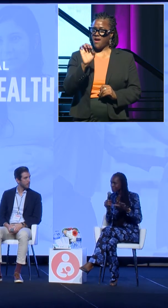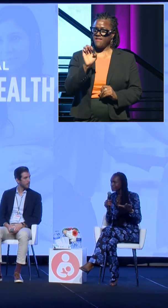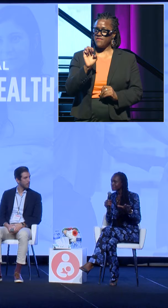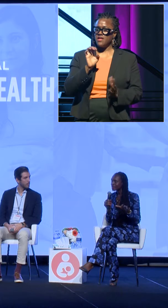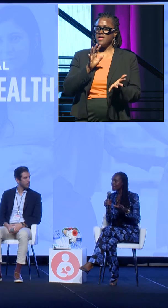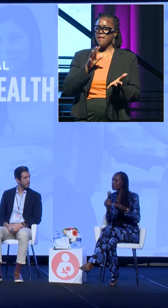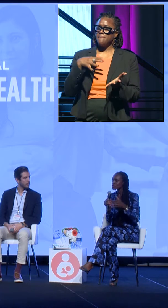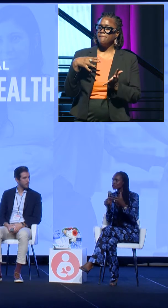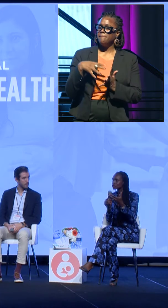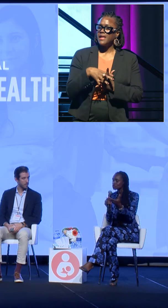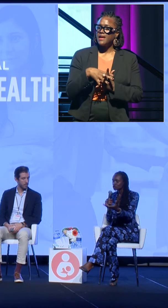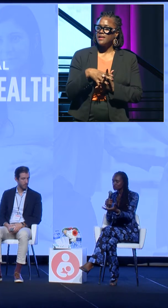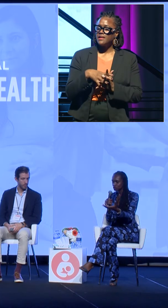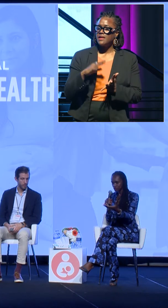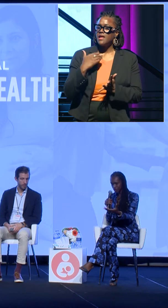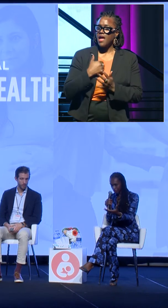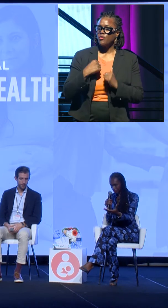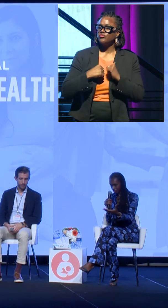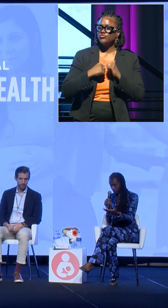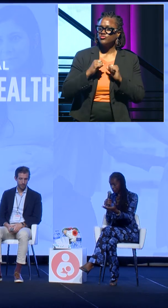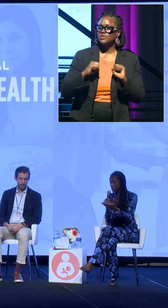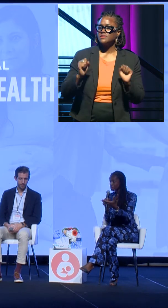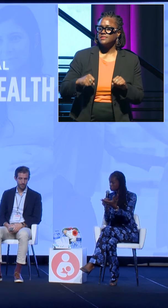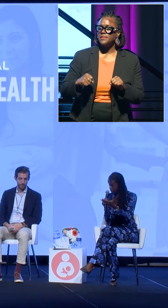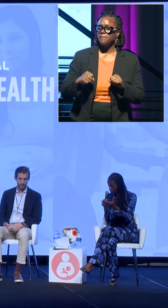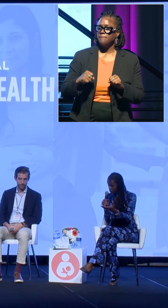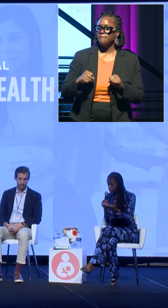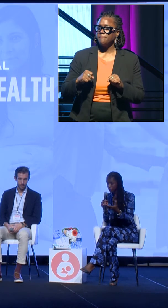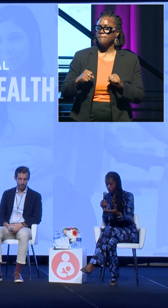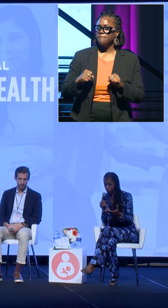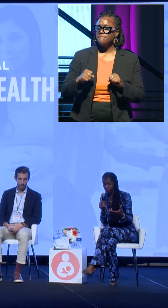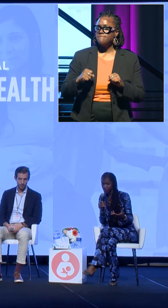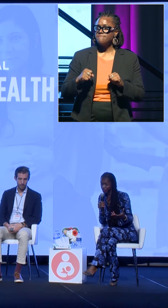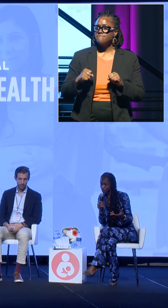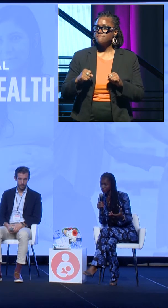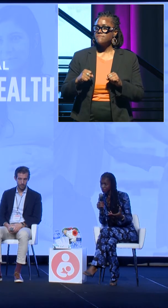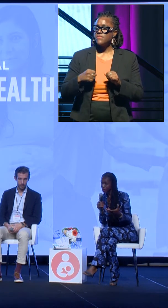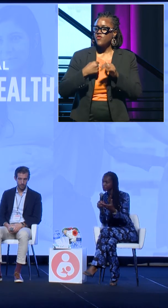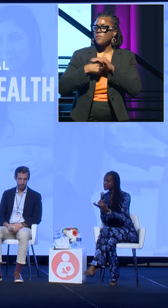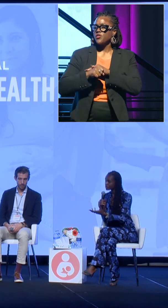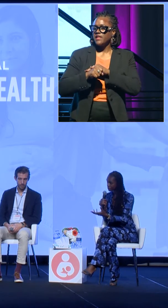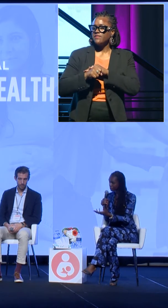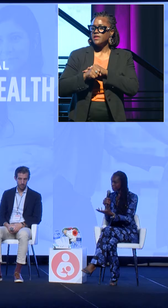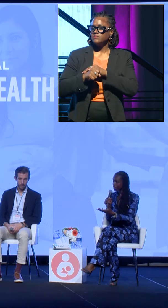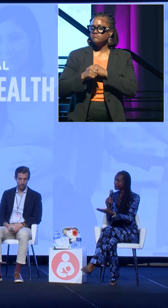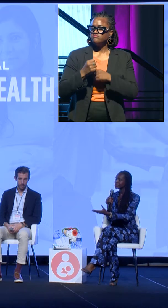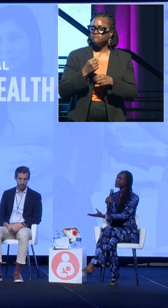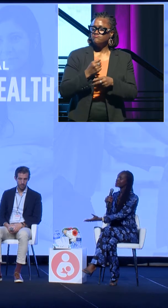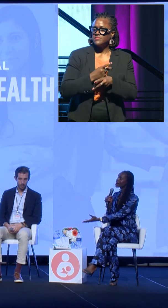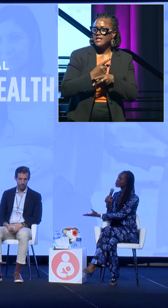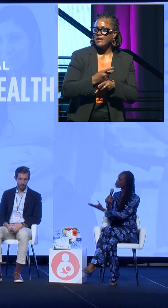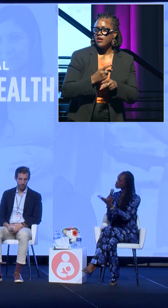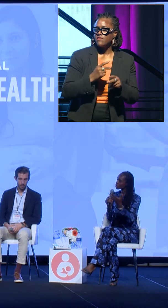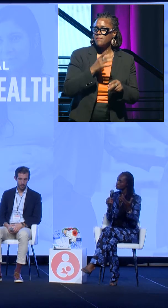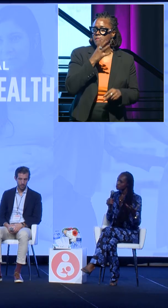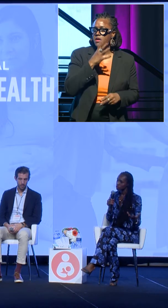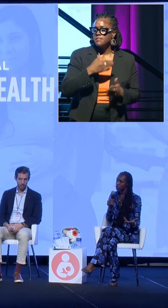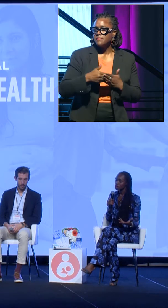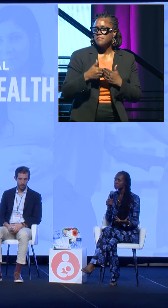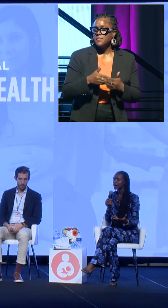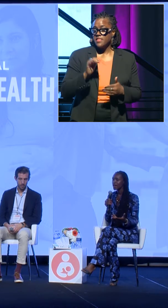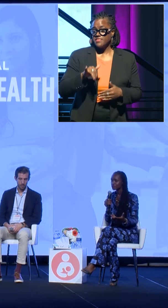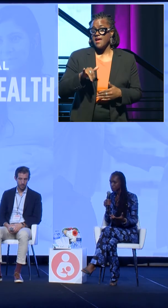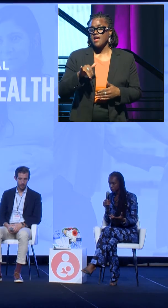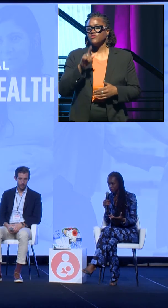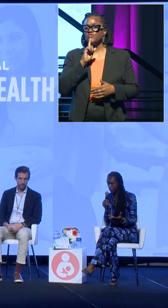embedded in our structural system of birth giving, of caregiving, and that knowledge was brought